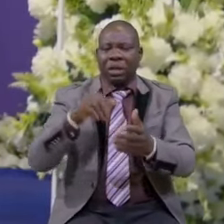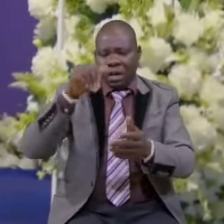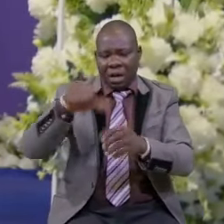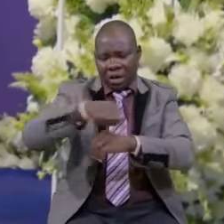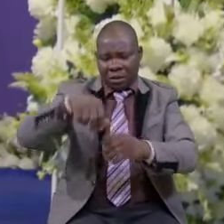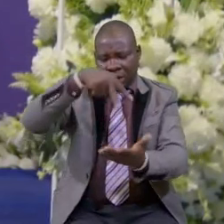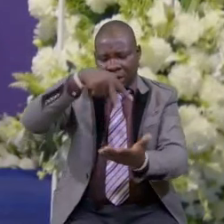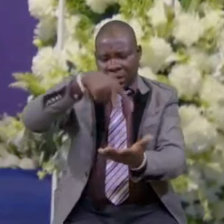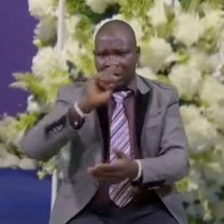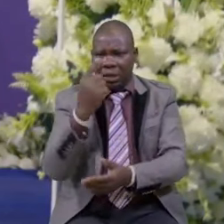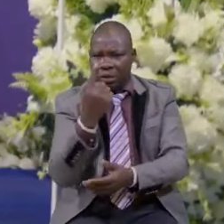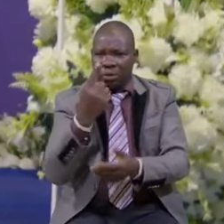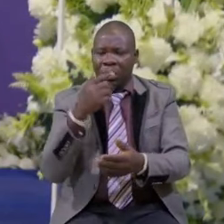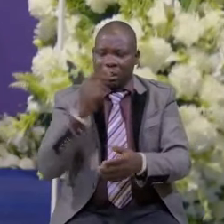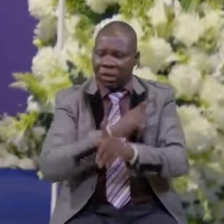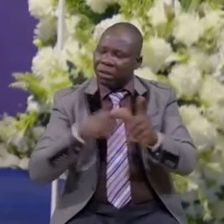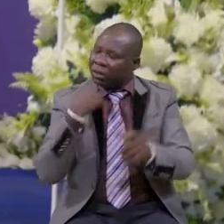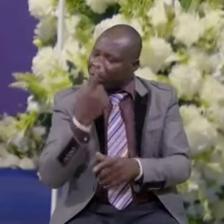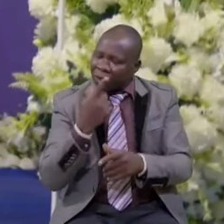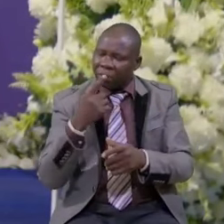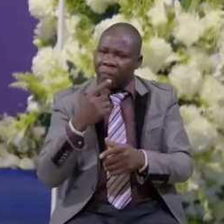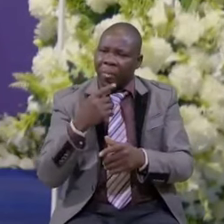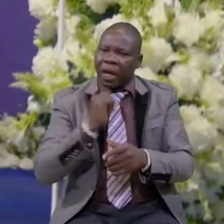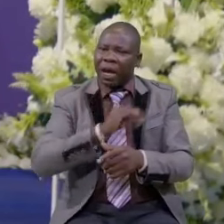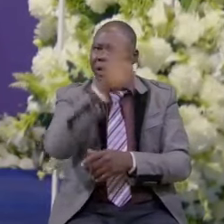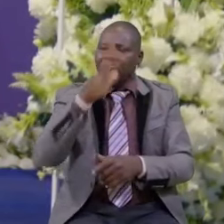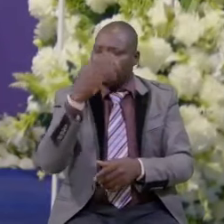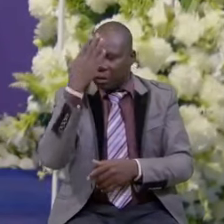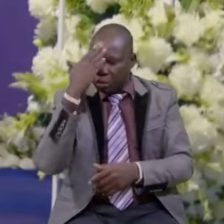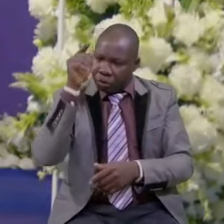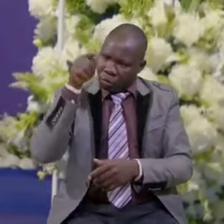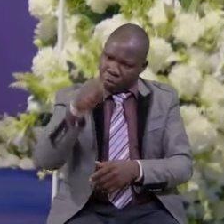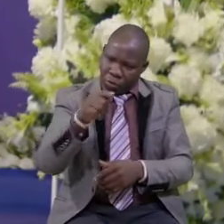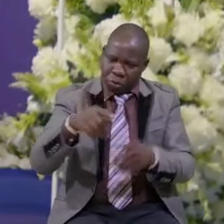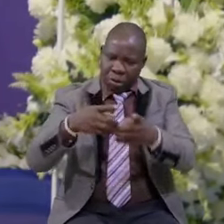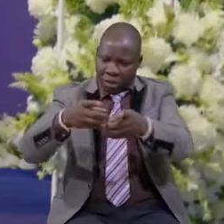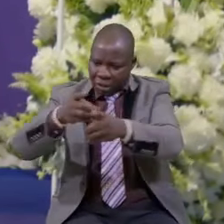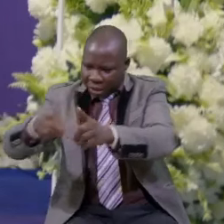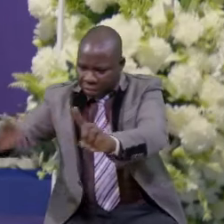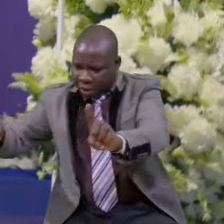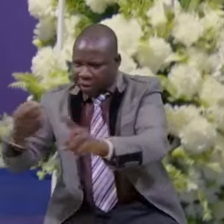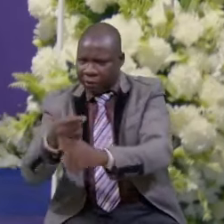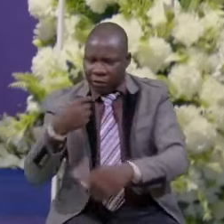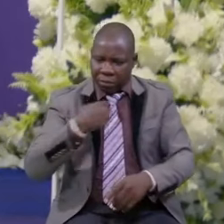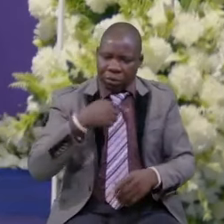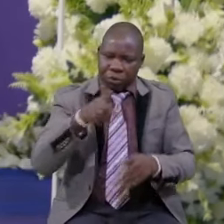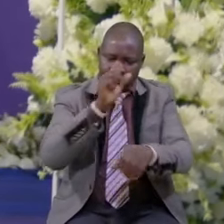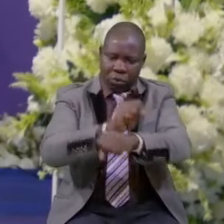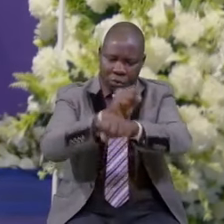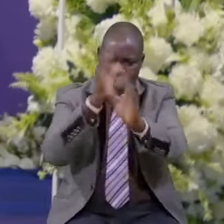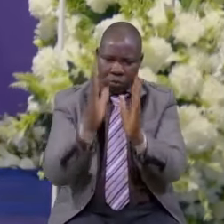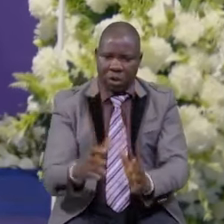will say unto them, I never knew you. Depart from me, ye workers of